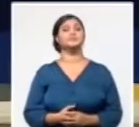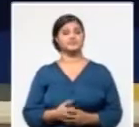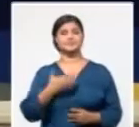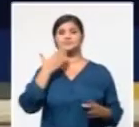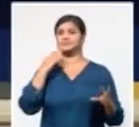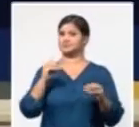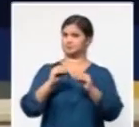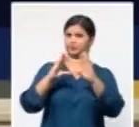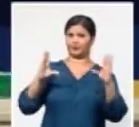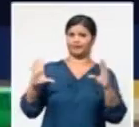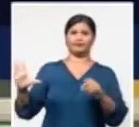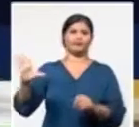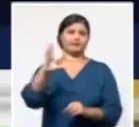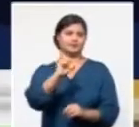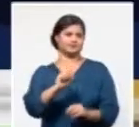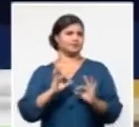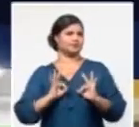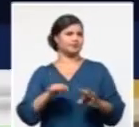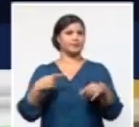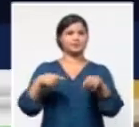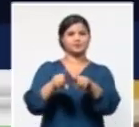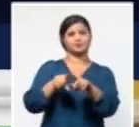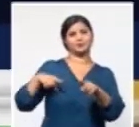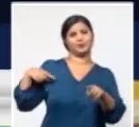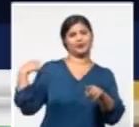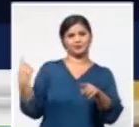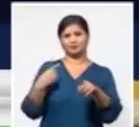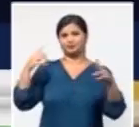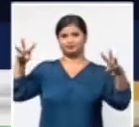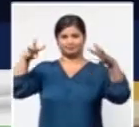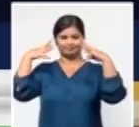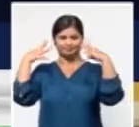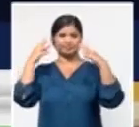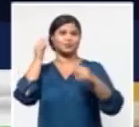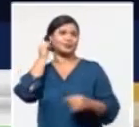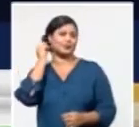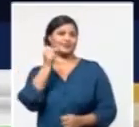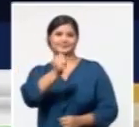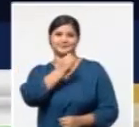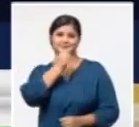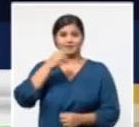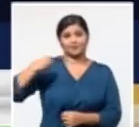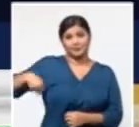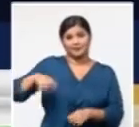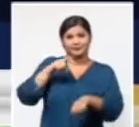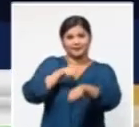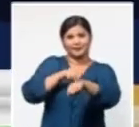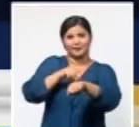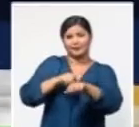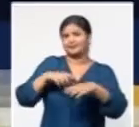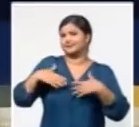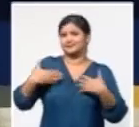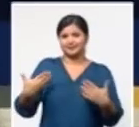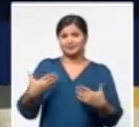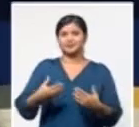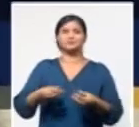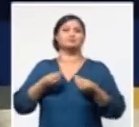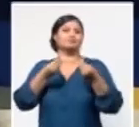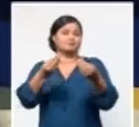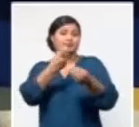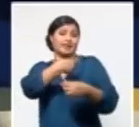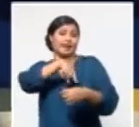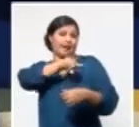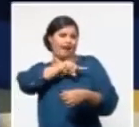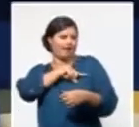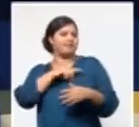Good morning to all of you who make this broadcast possible. Good morning to Gisela. And we take this opportunity to congratulate